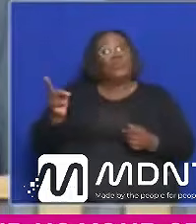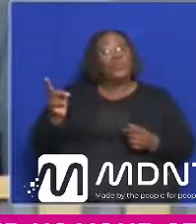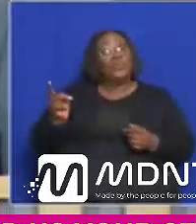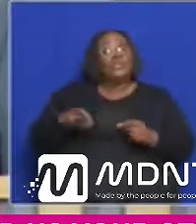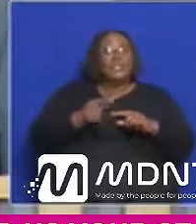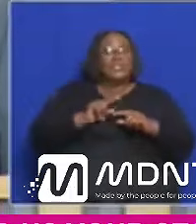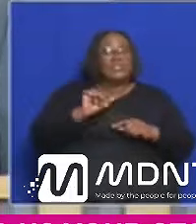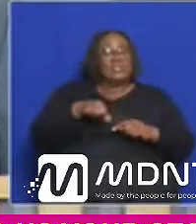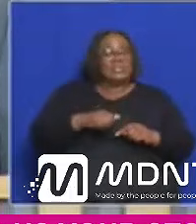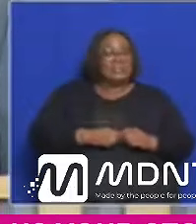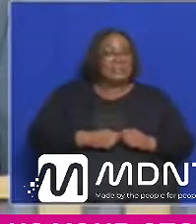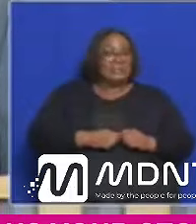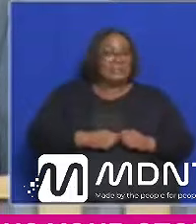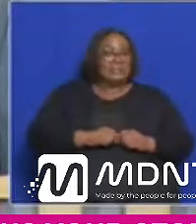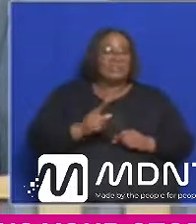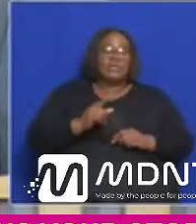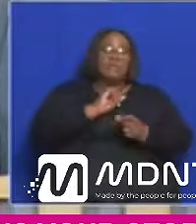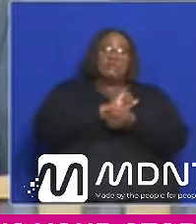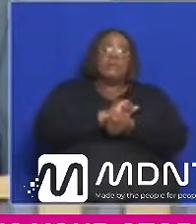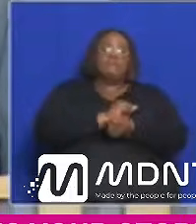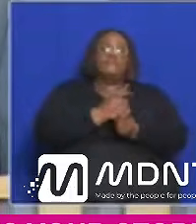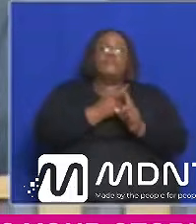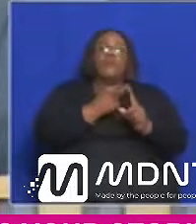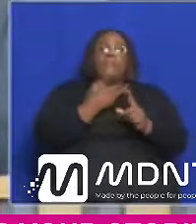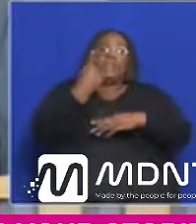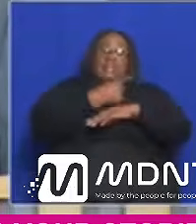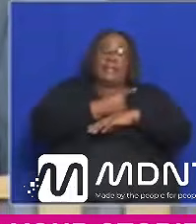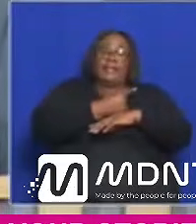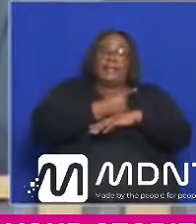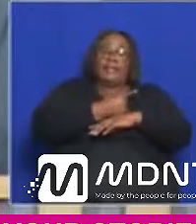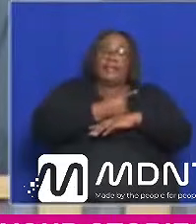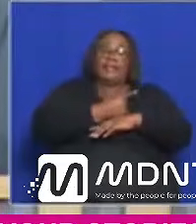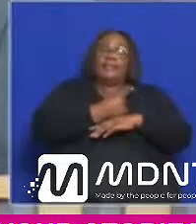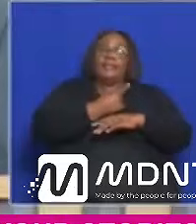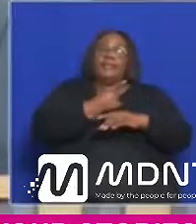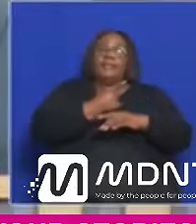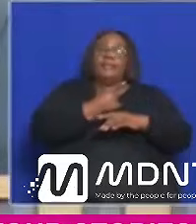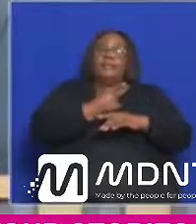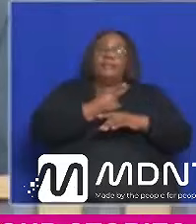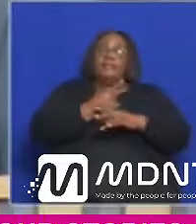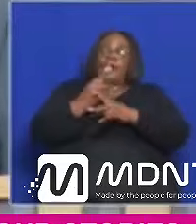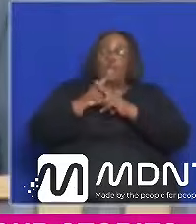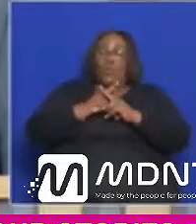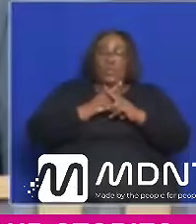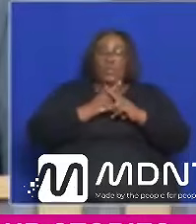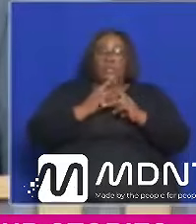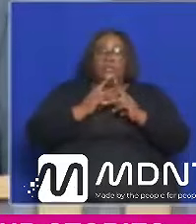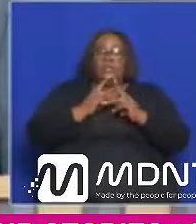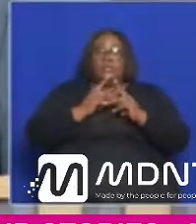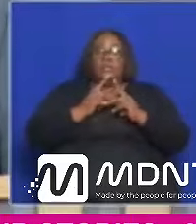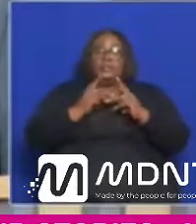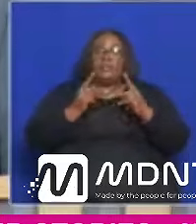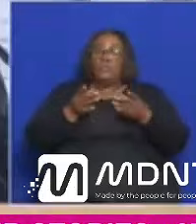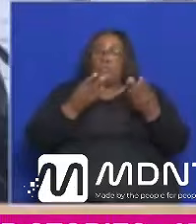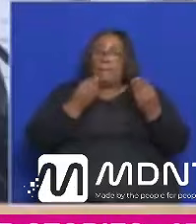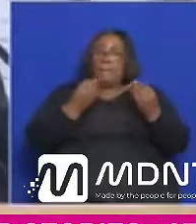be interest accumulated from the day the loan was extended and until the loan was extinguished? Yes, yes. And